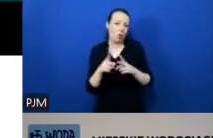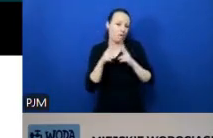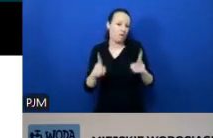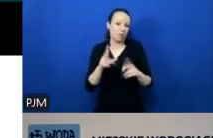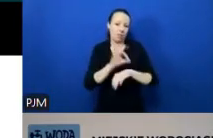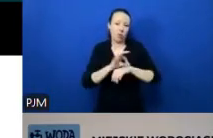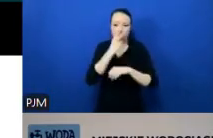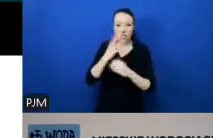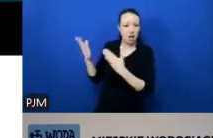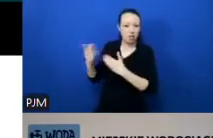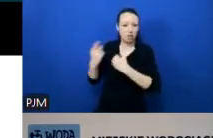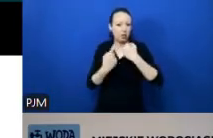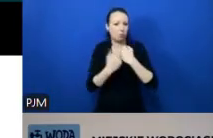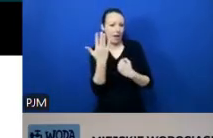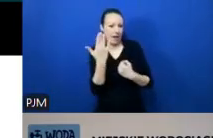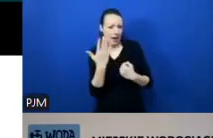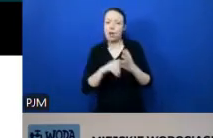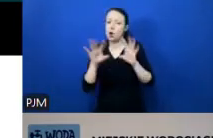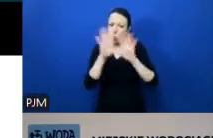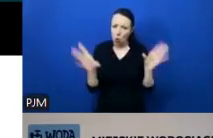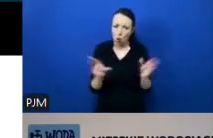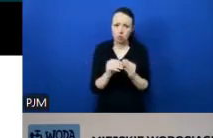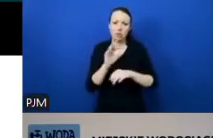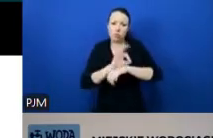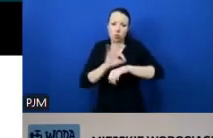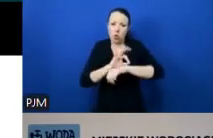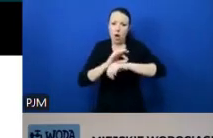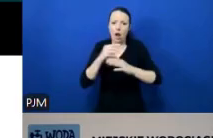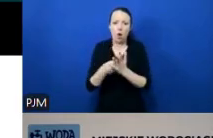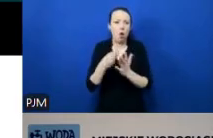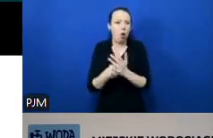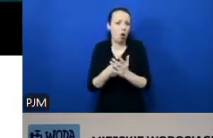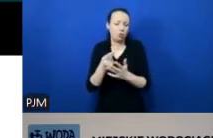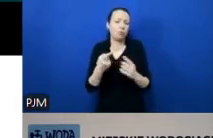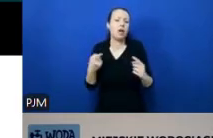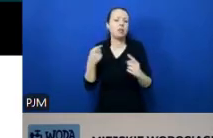stage, and you can see the financial data, the total net worth